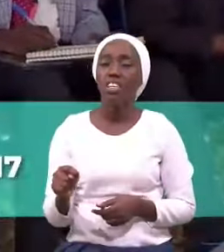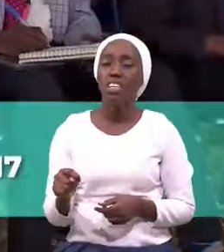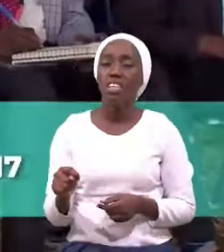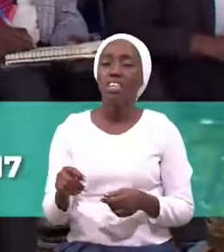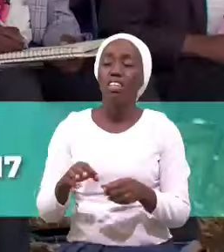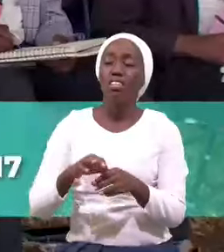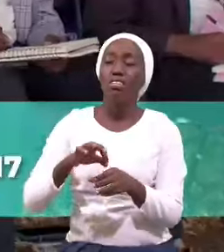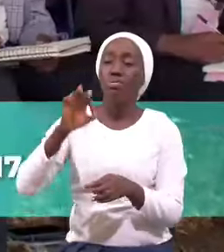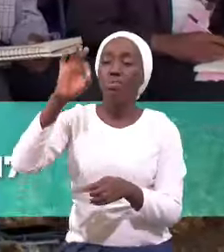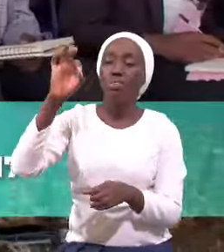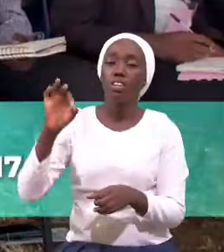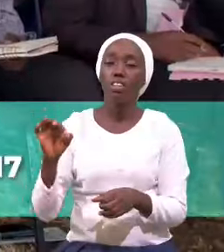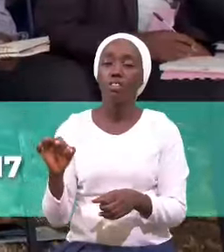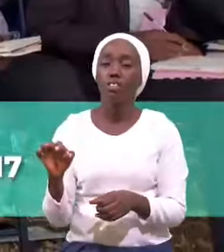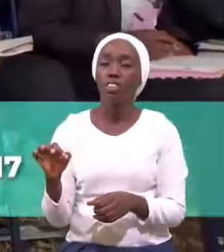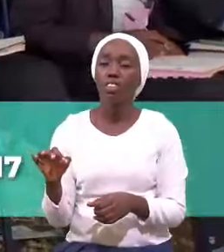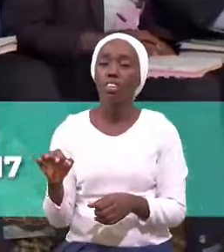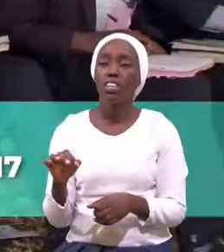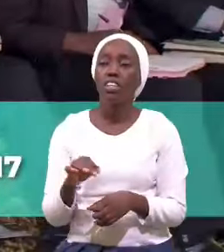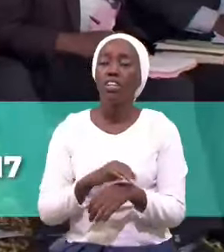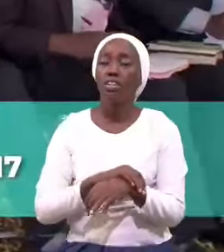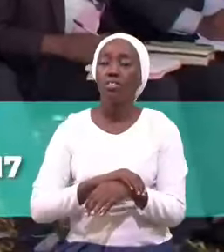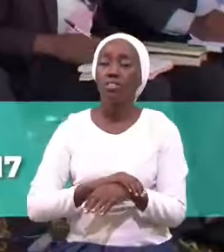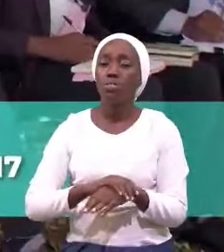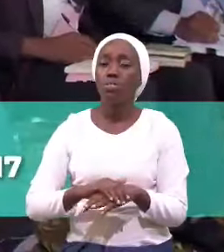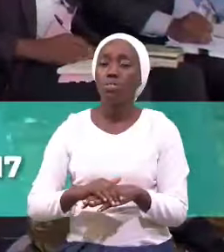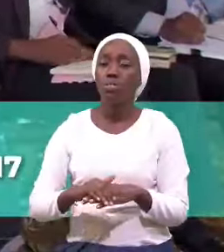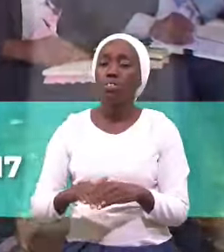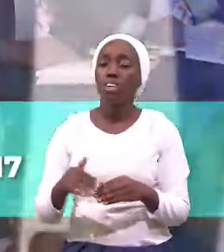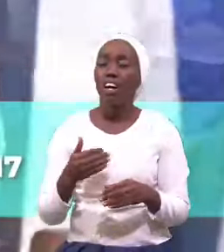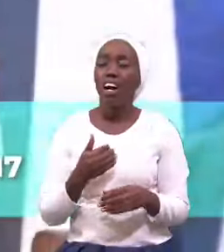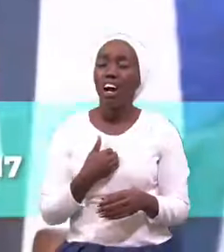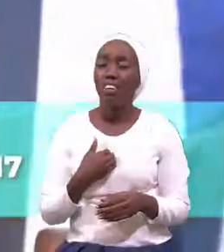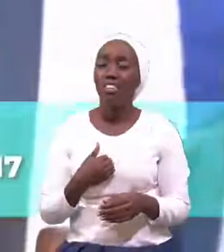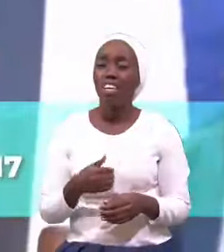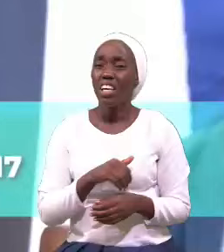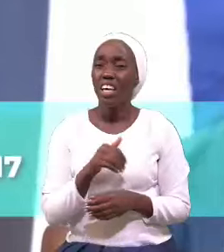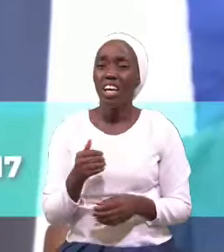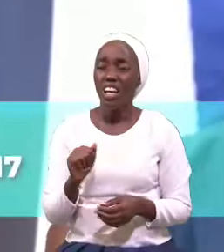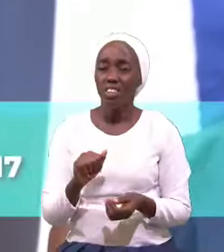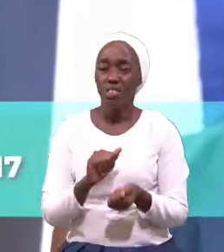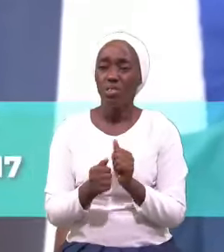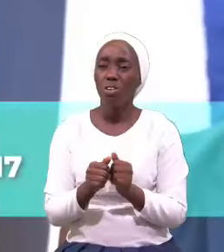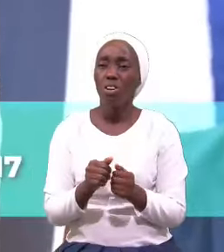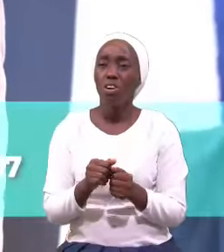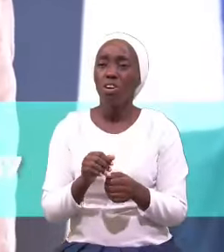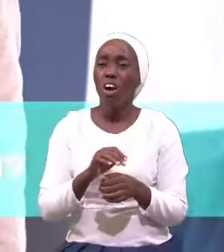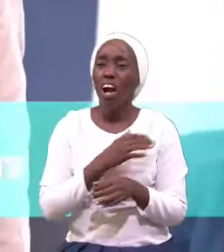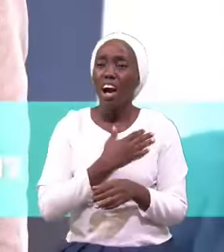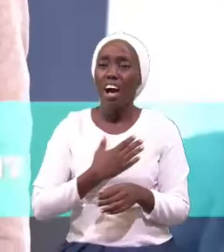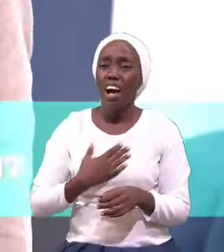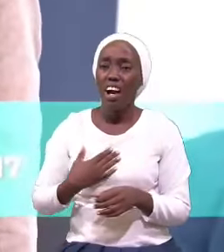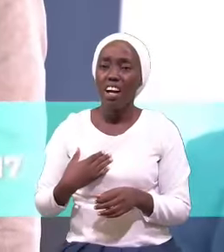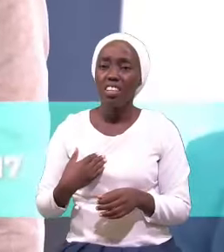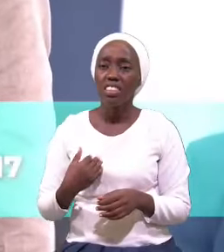Don't combat. Don't have any conflict with the Spirit. And yield not to